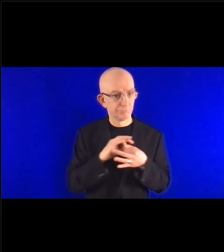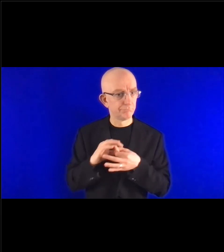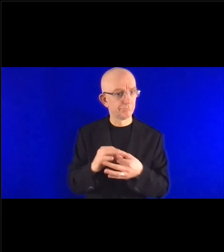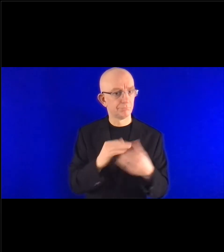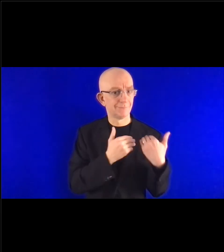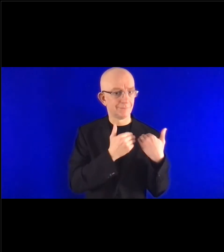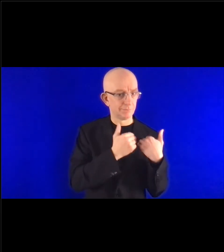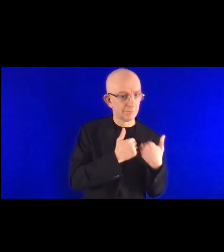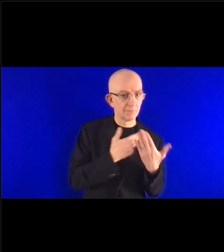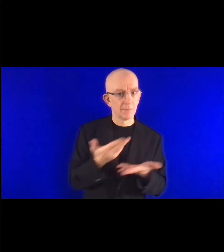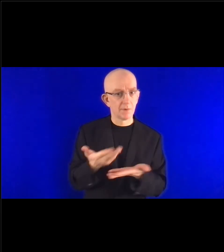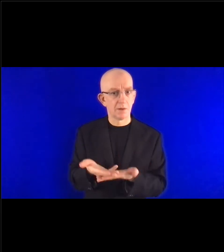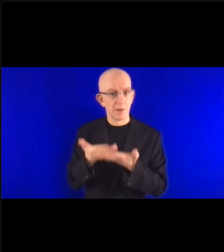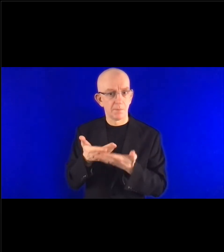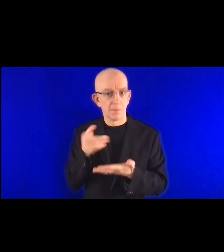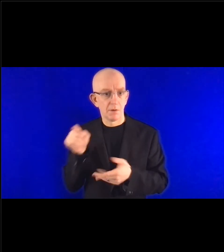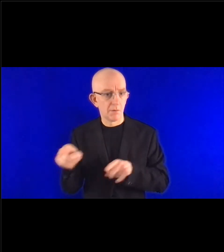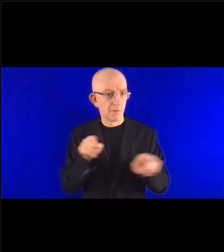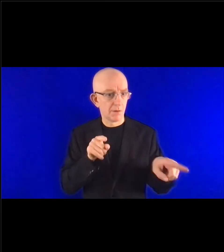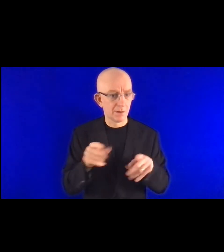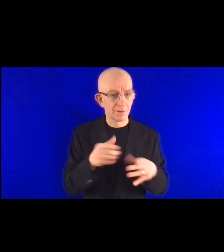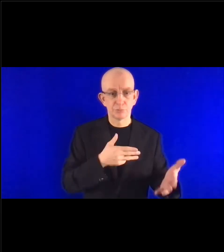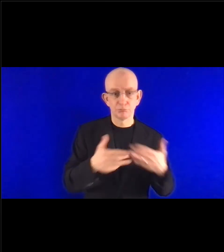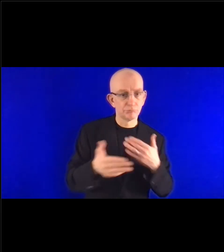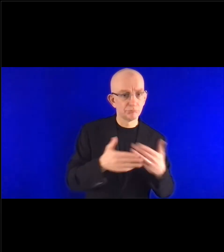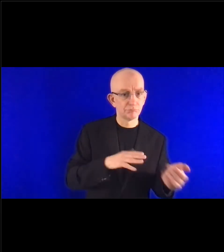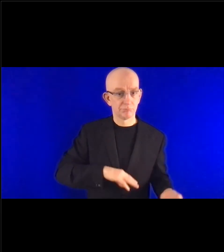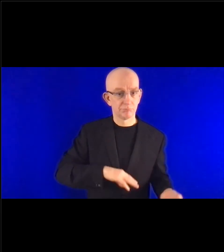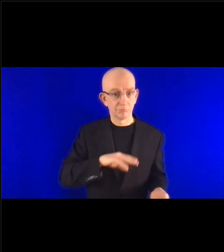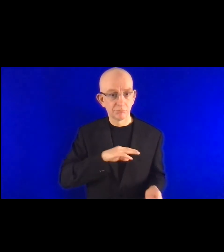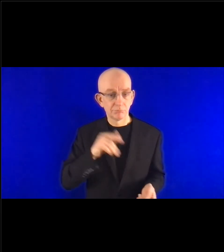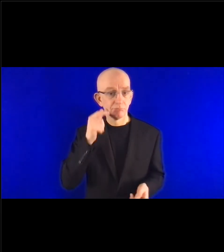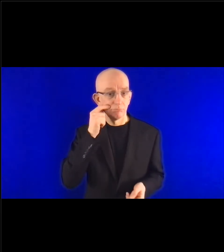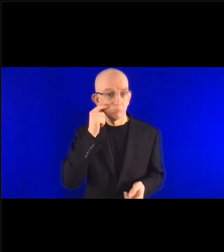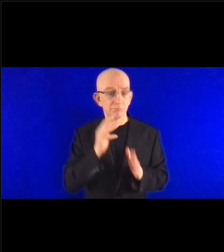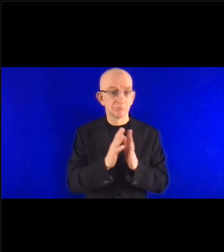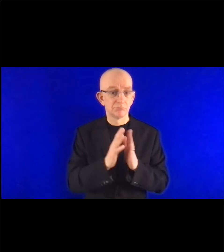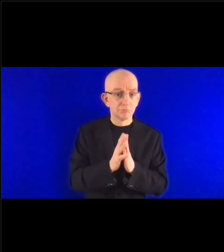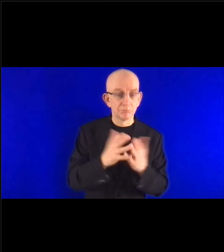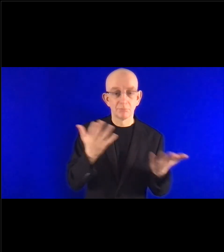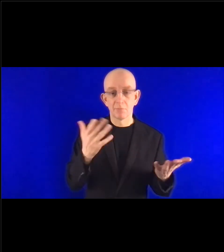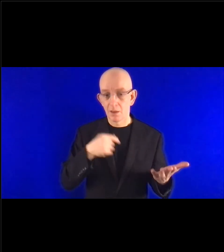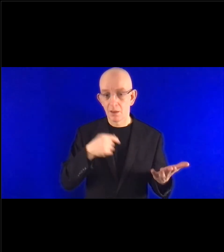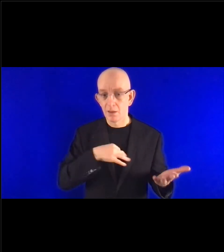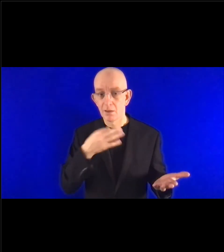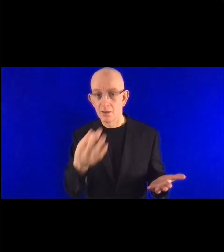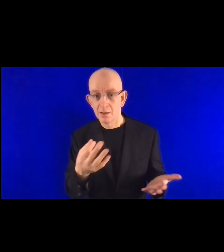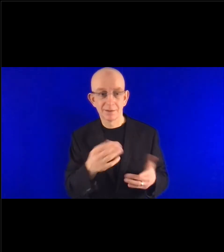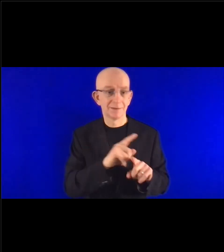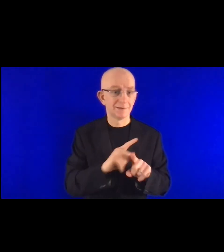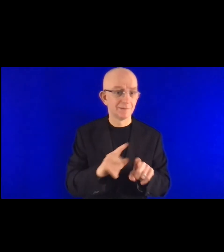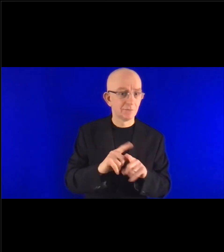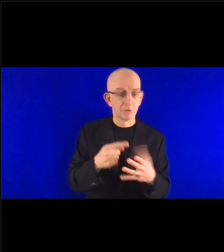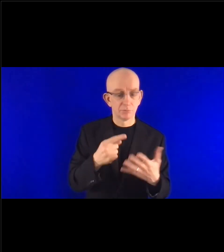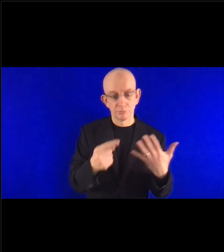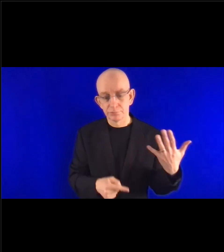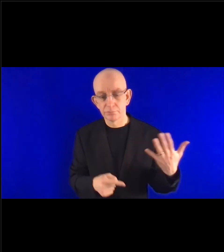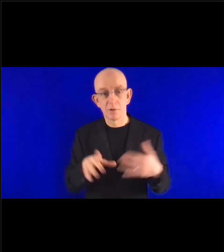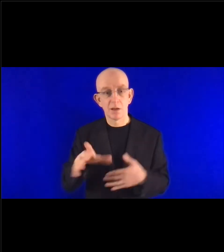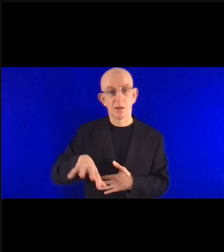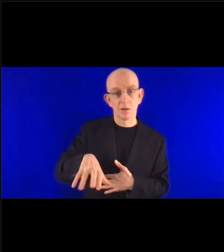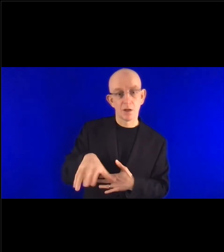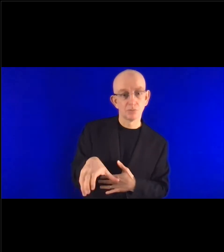nationalities, disabilities, etc., in order to protect them while taking all the necessary measures for all of us. That